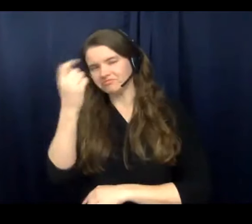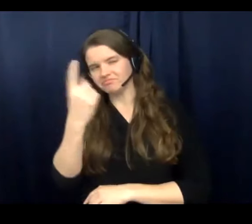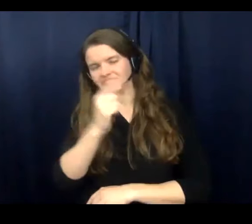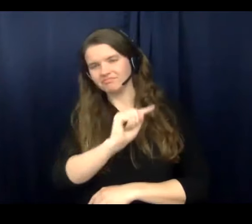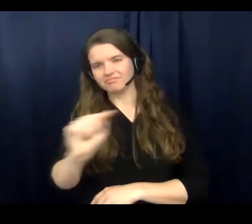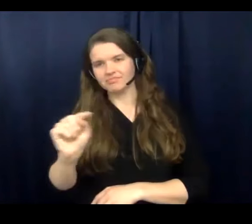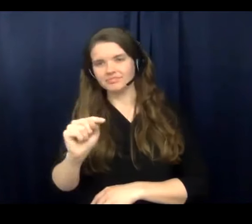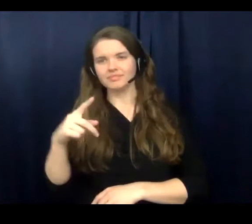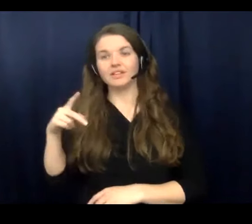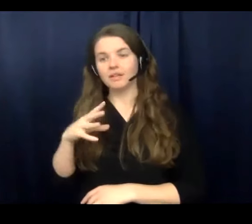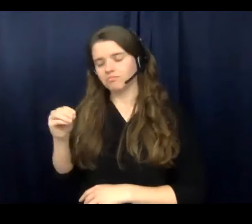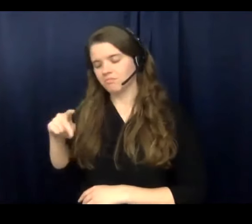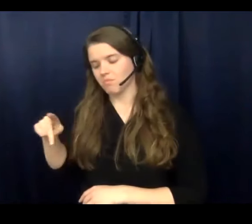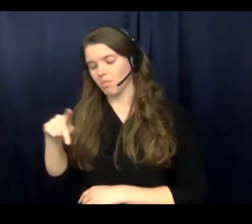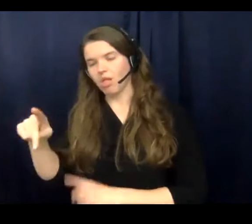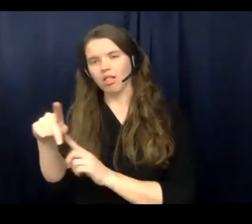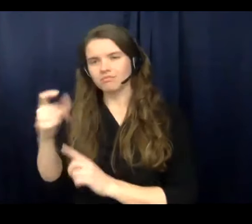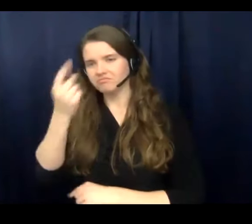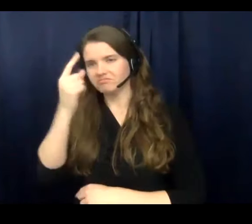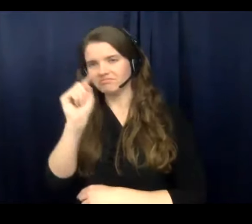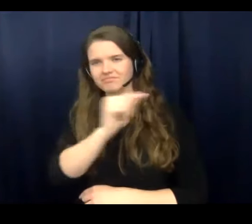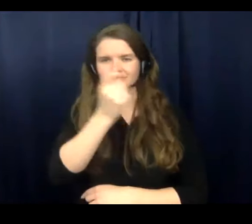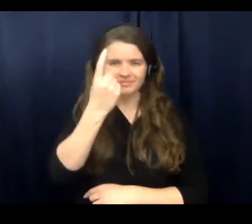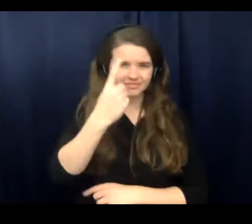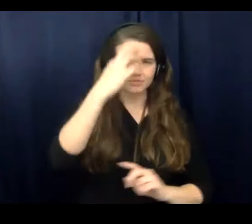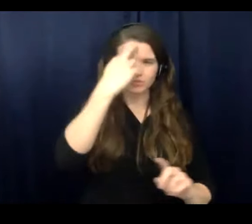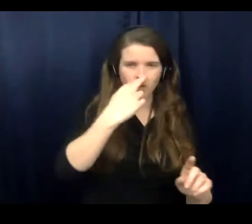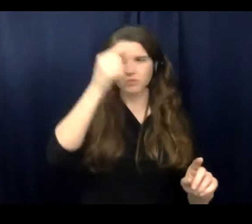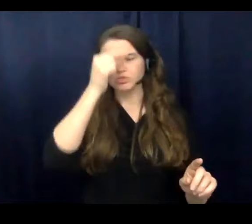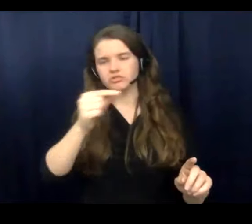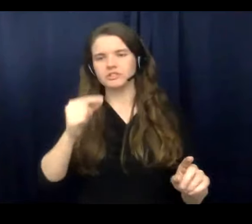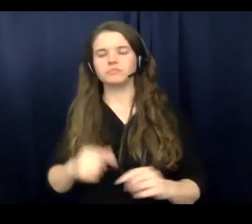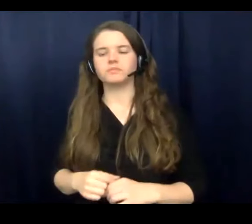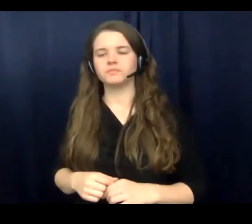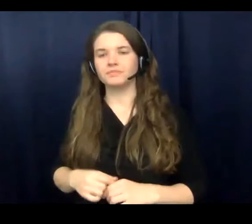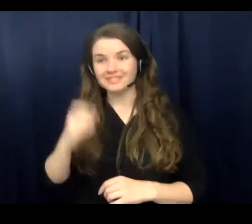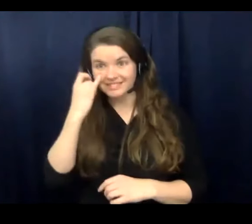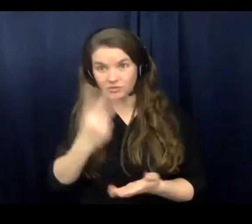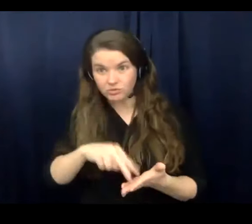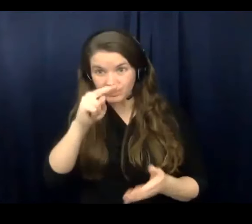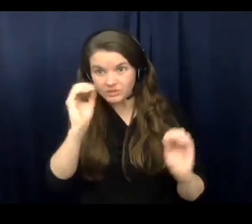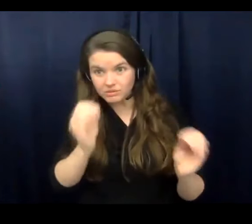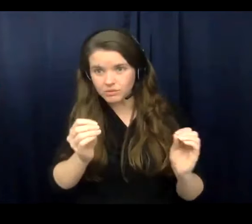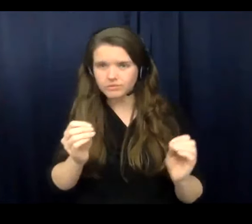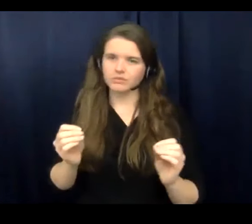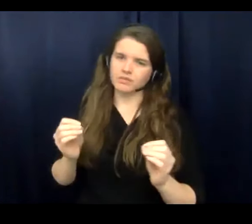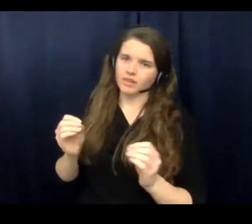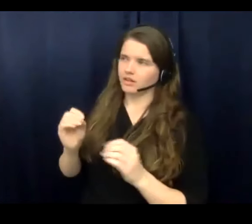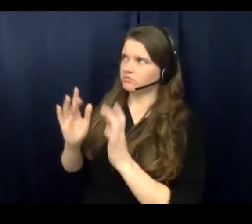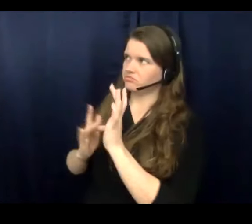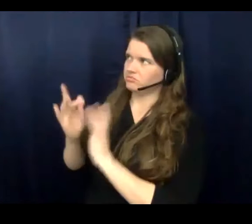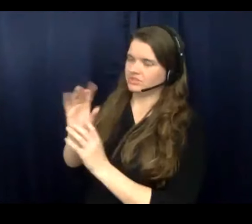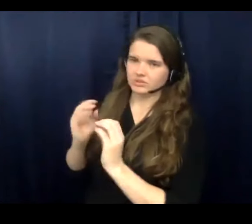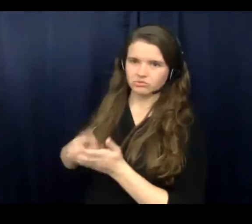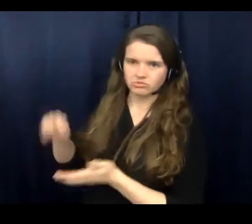Apostle understood it. He was trained in it. He understood Roman and Greek thought. He said, look, if there is no resurrection, then obviously Christ is not raised. And if Christ